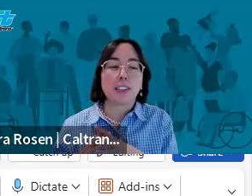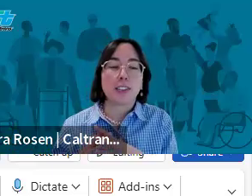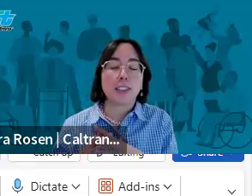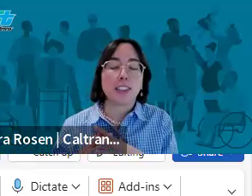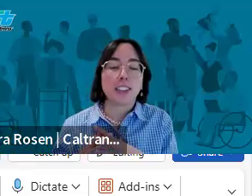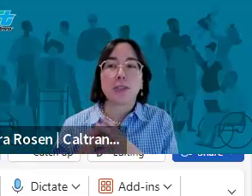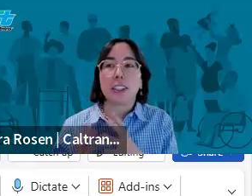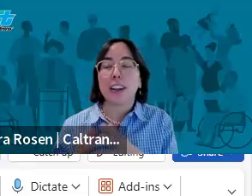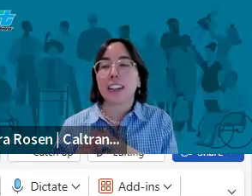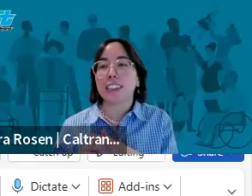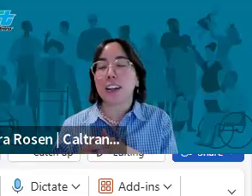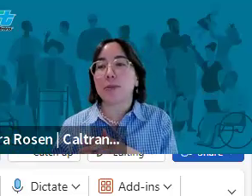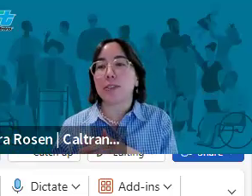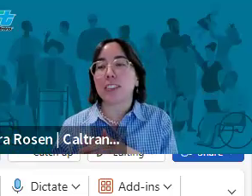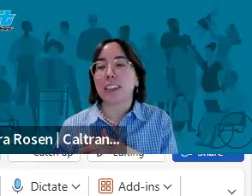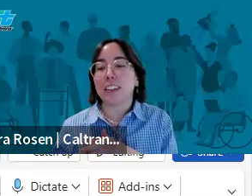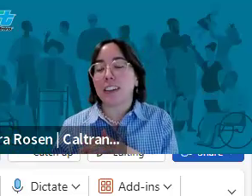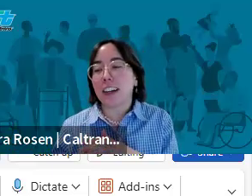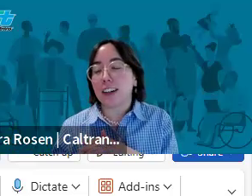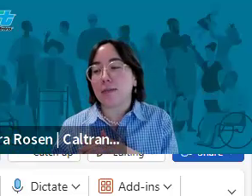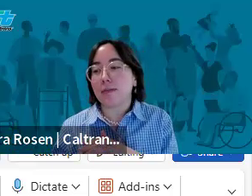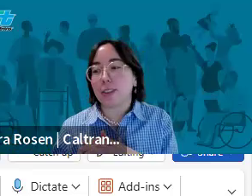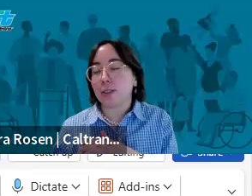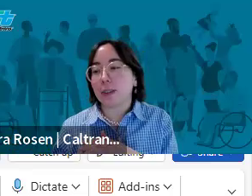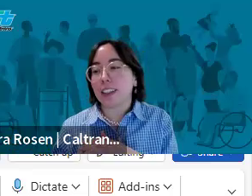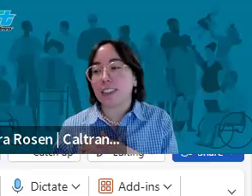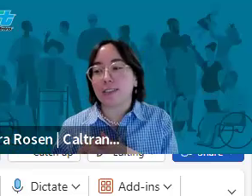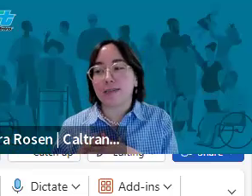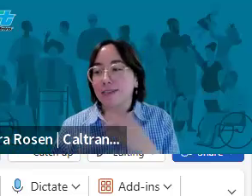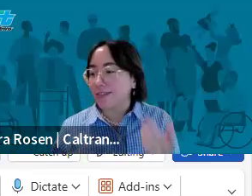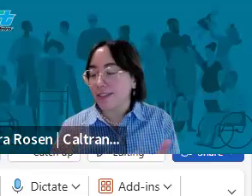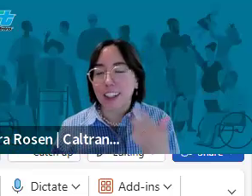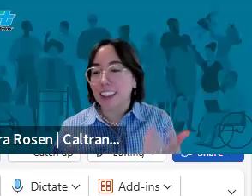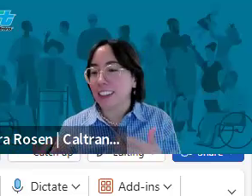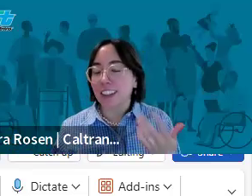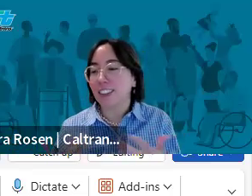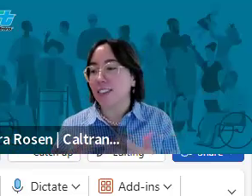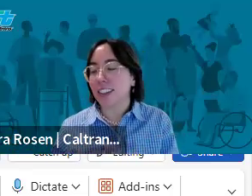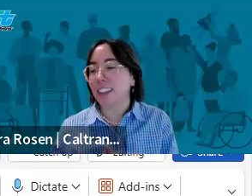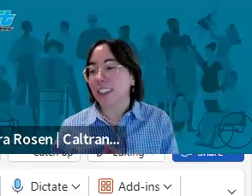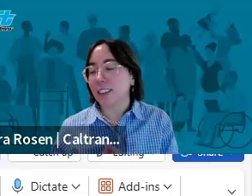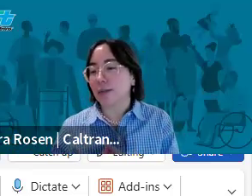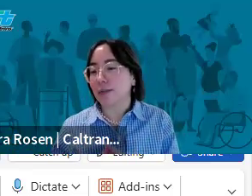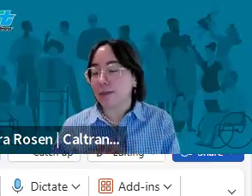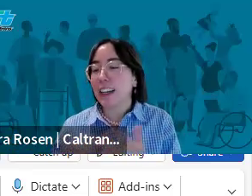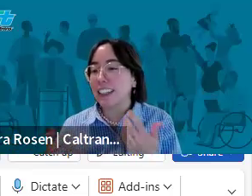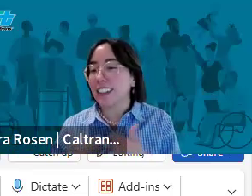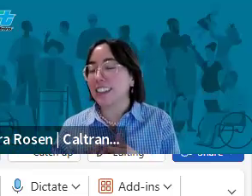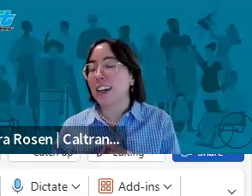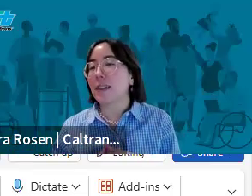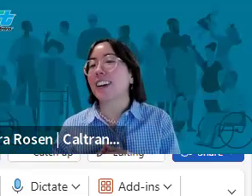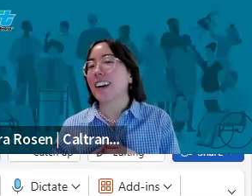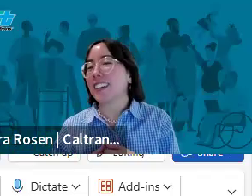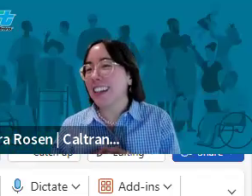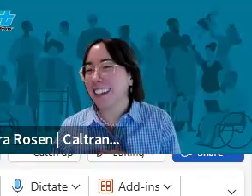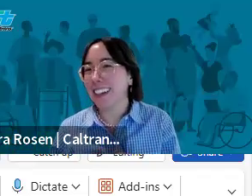don't want to lose these really great examples. And just because funding is cyclical thing, money